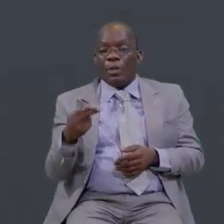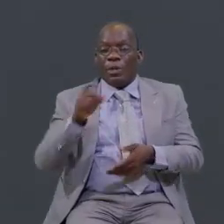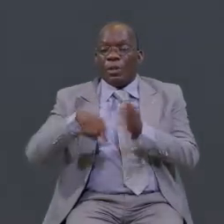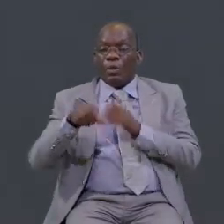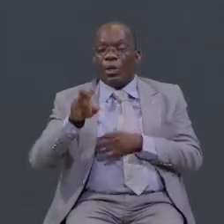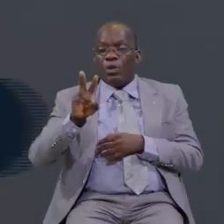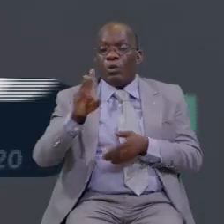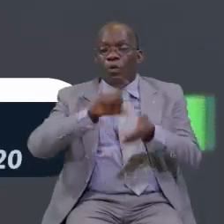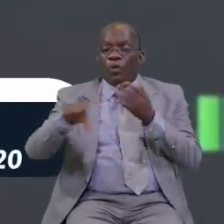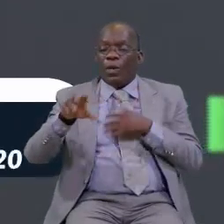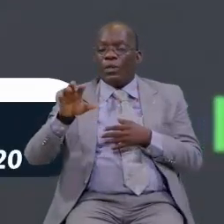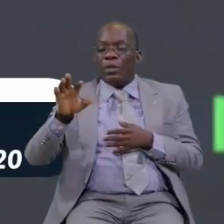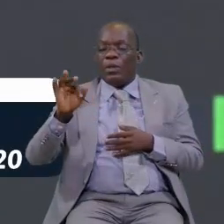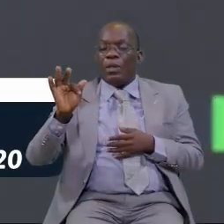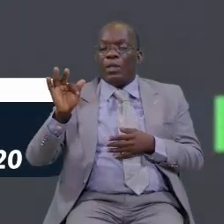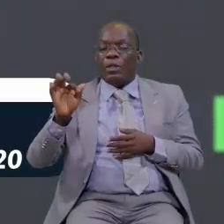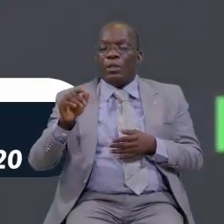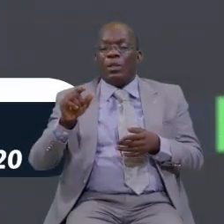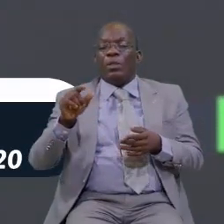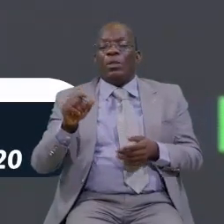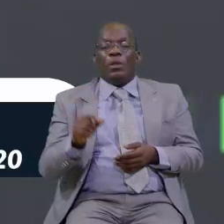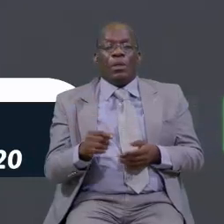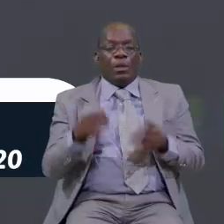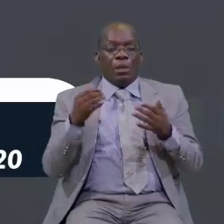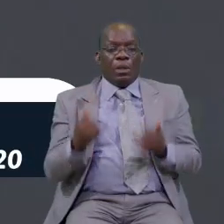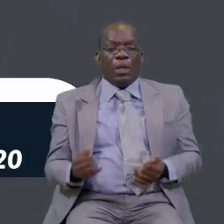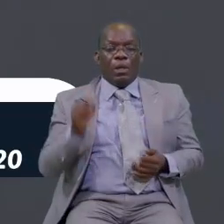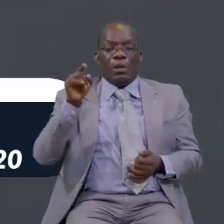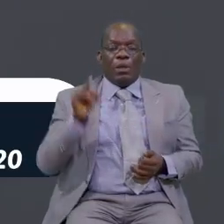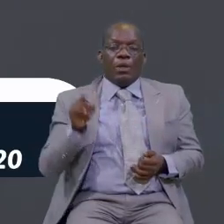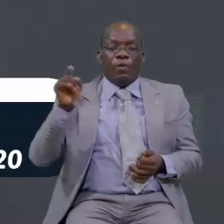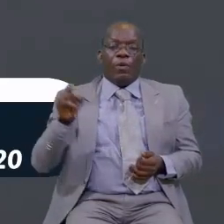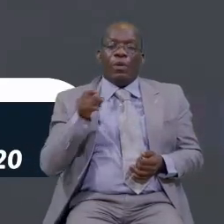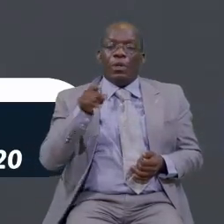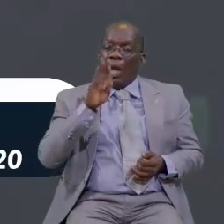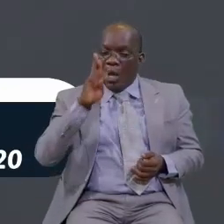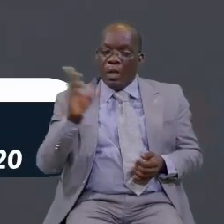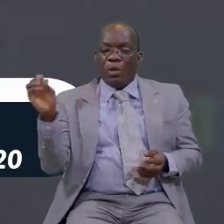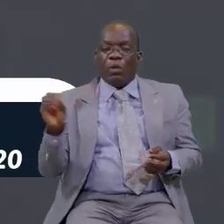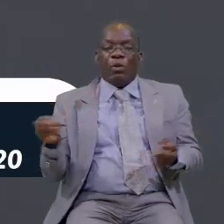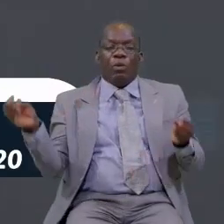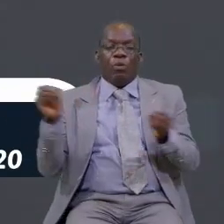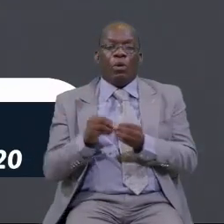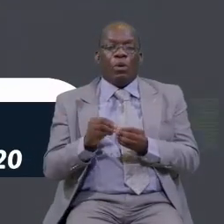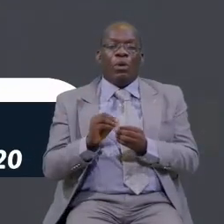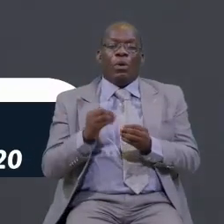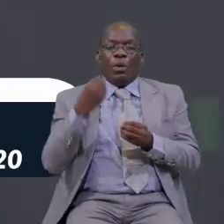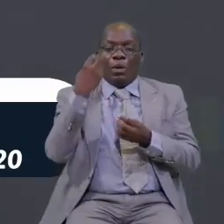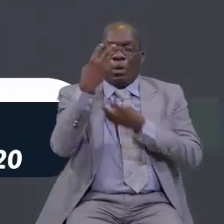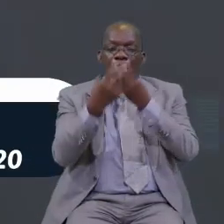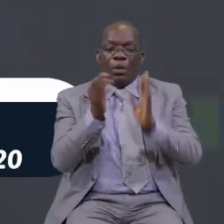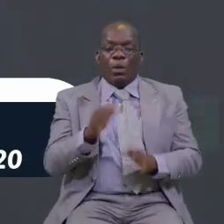19. Now, therefore, ye are no more strangers and foreigners, but citizens,